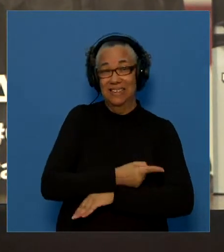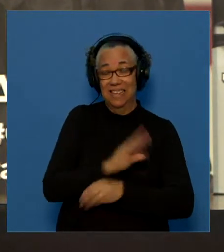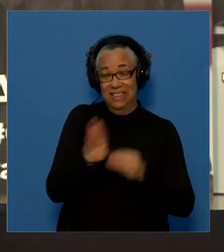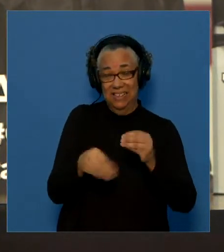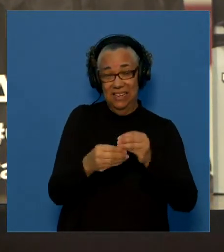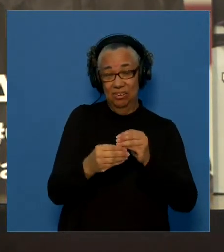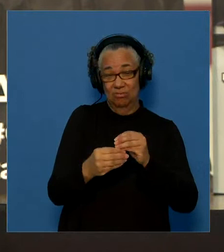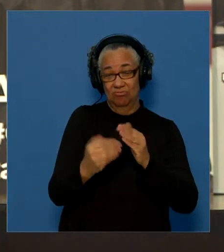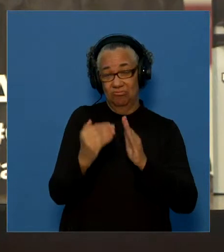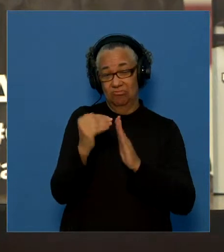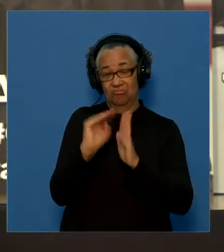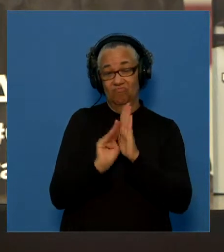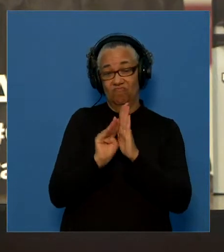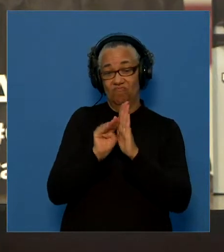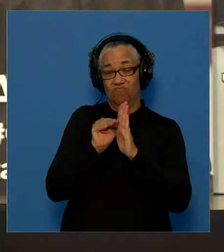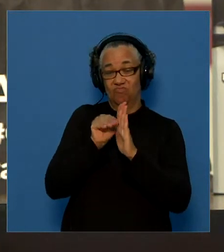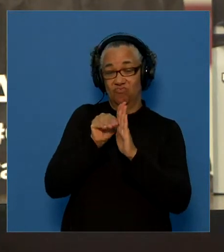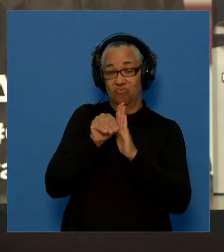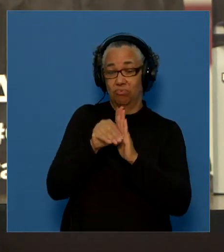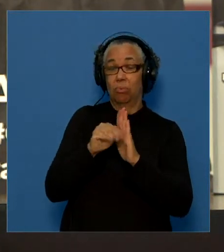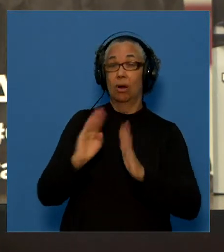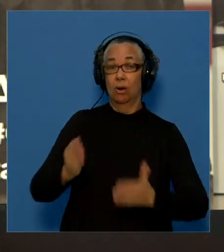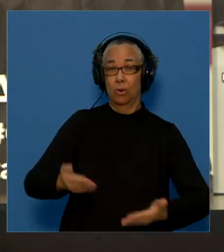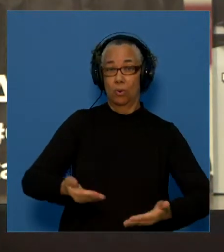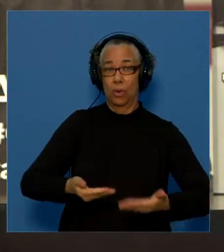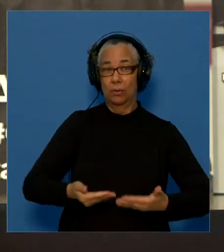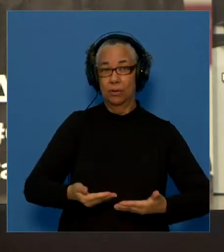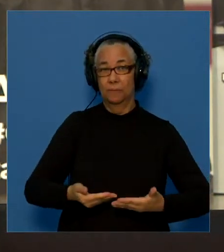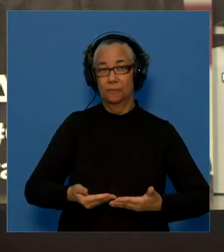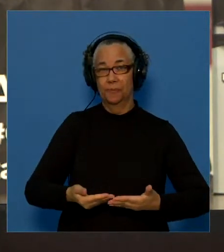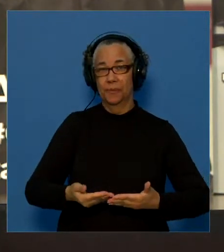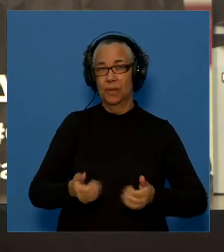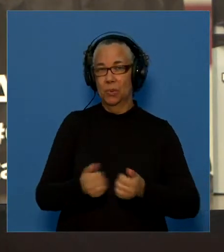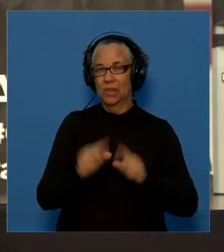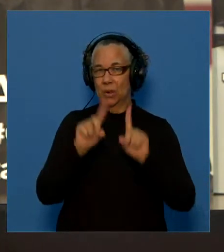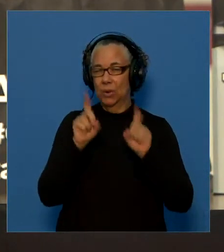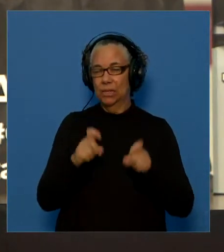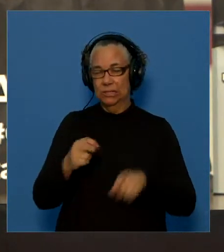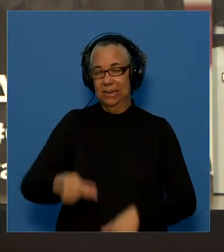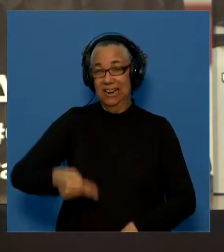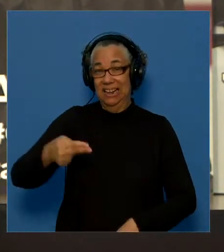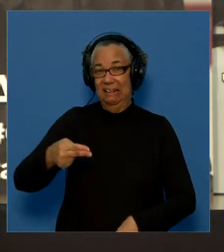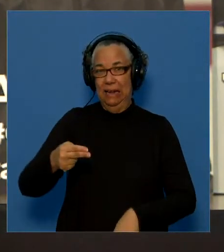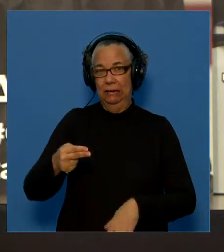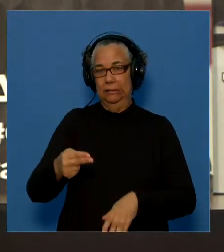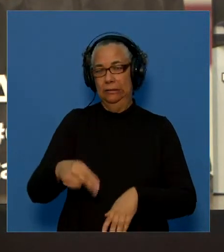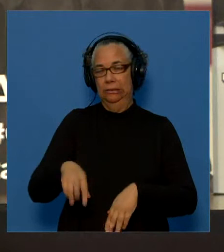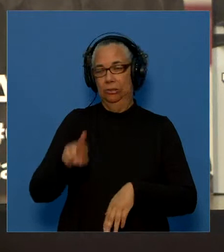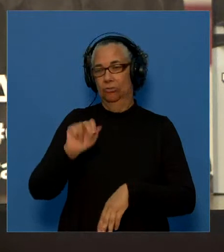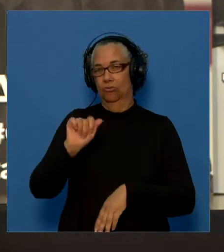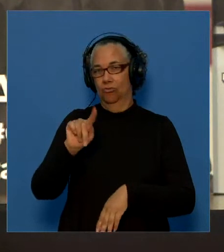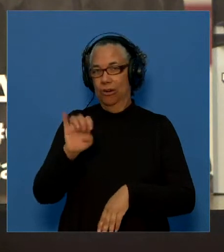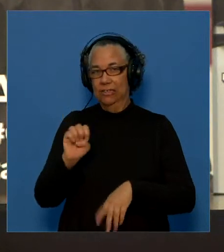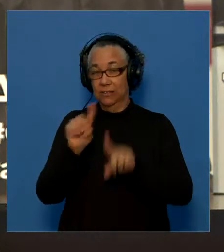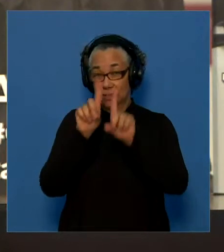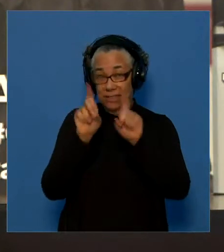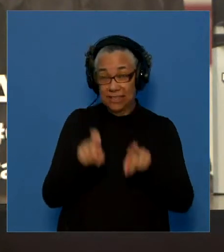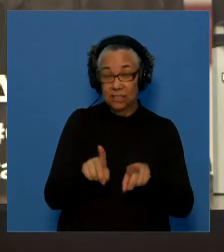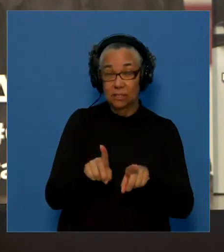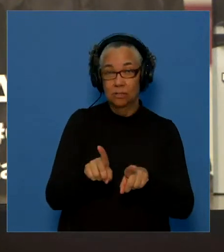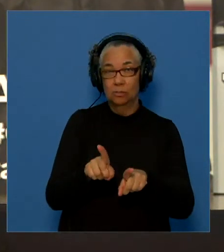are, of course, are welcome. And without question, the keeping up with the high rate of testing, which is essential to ensure that